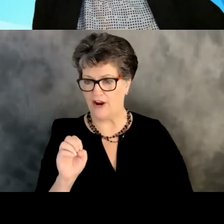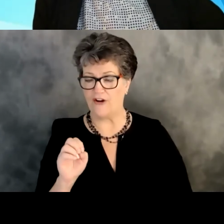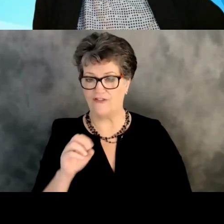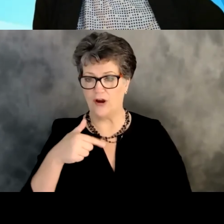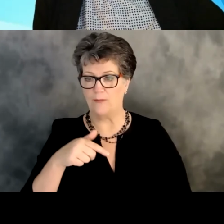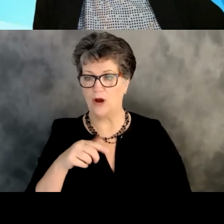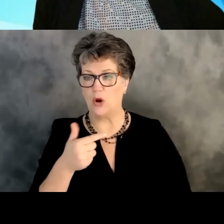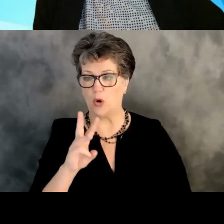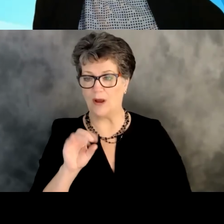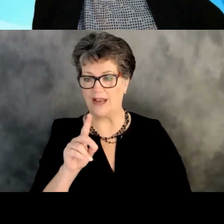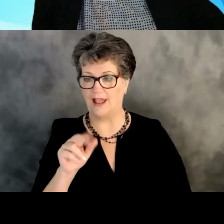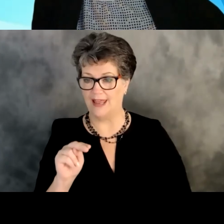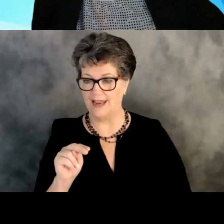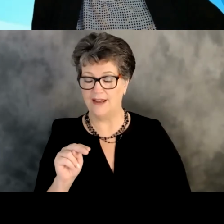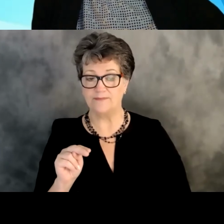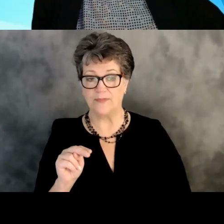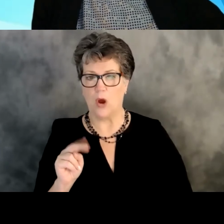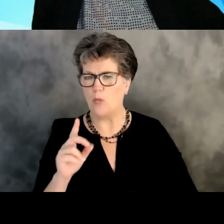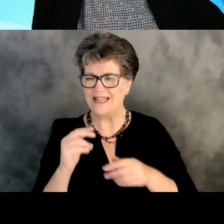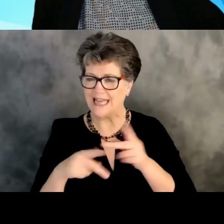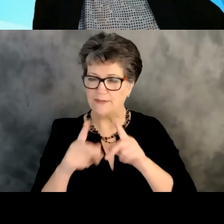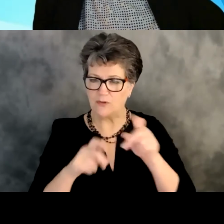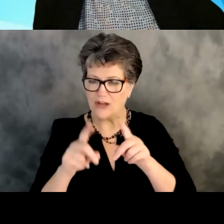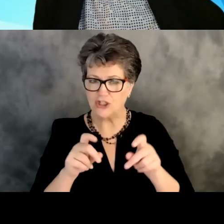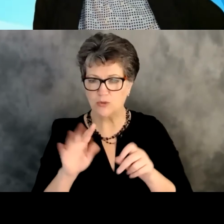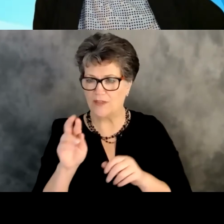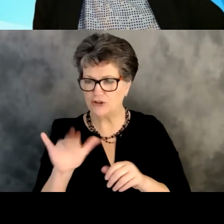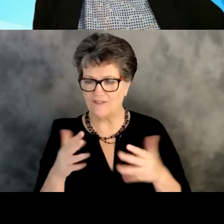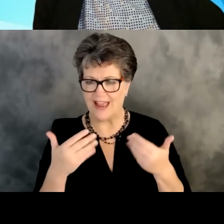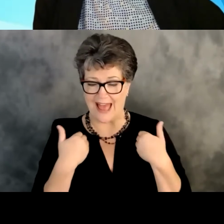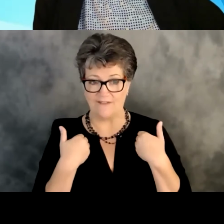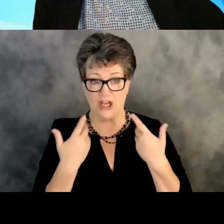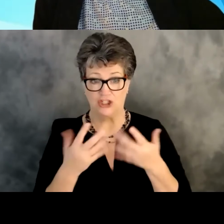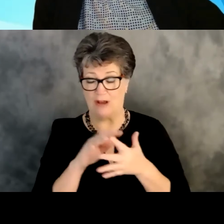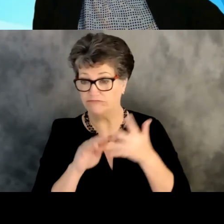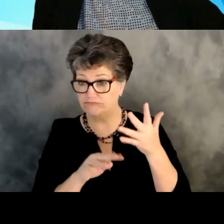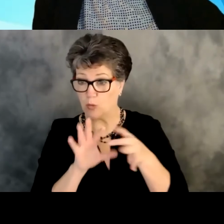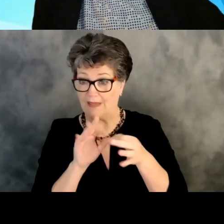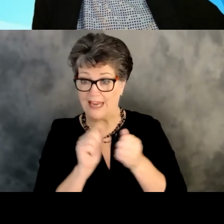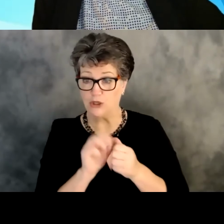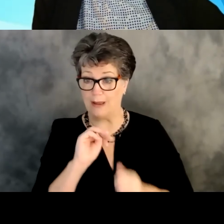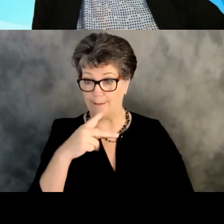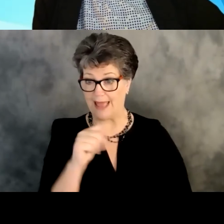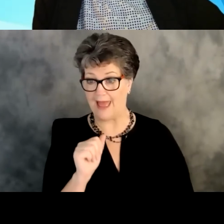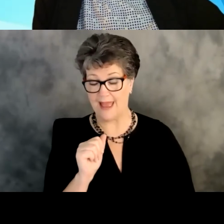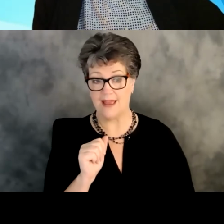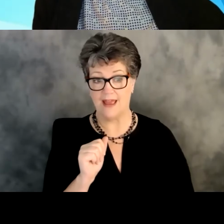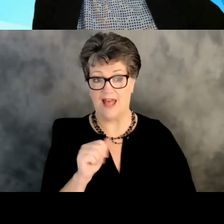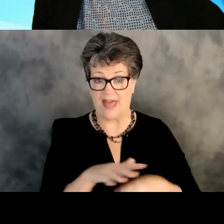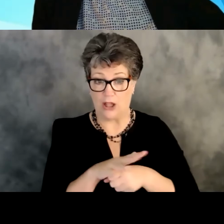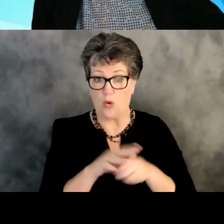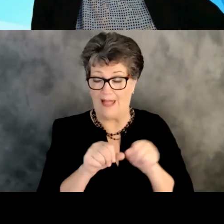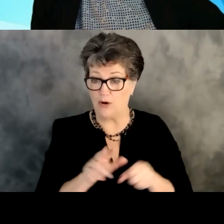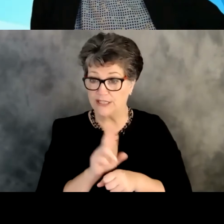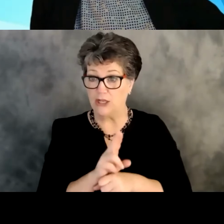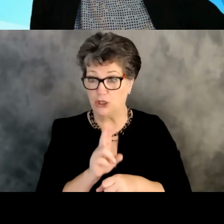Gill. What types of questions will the questionnaire have? Do you have a bank of questions related to the MPA that local areas can use to